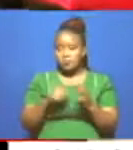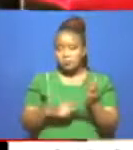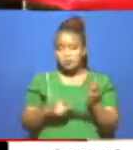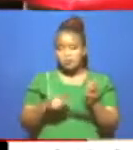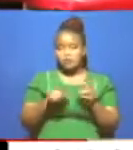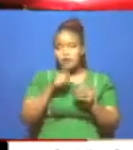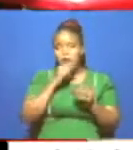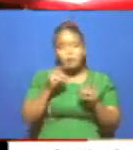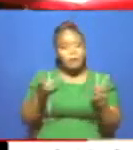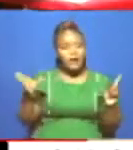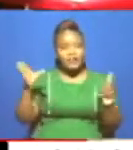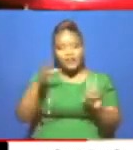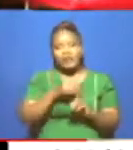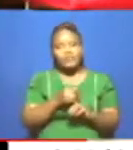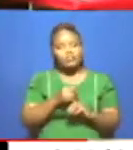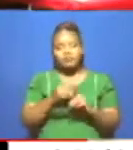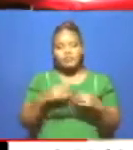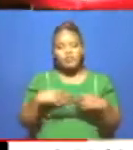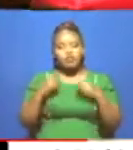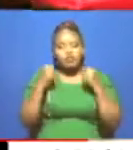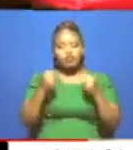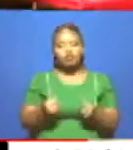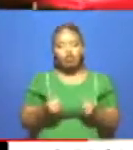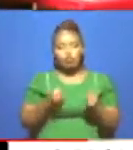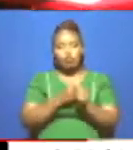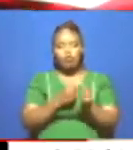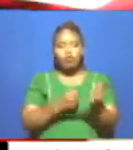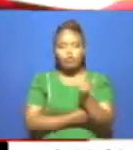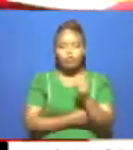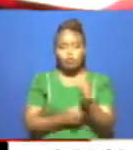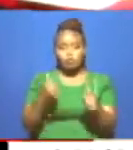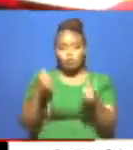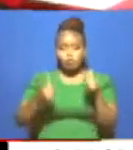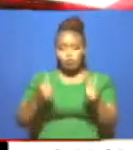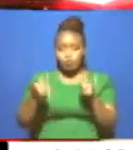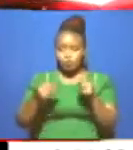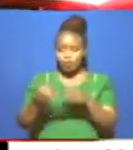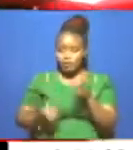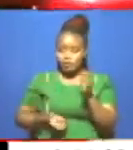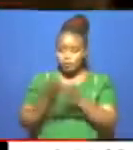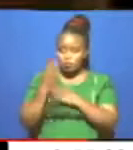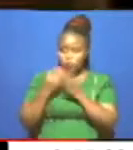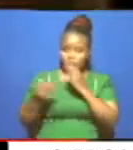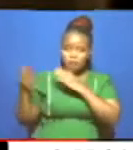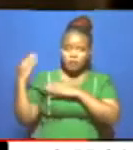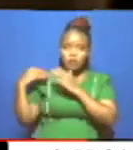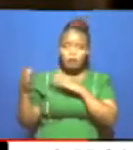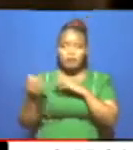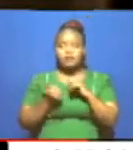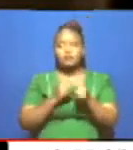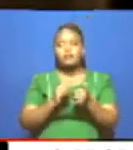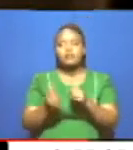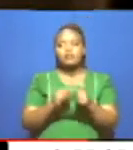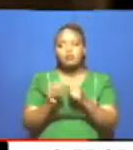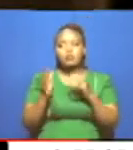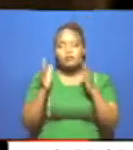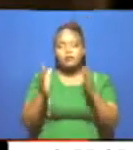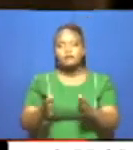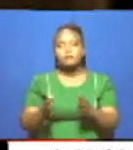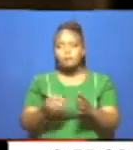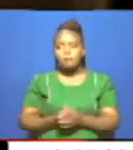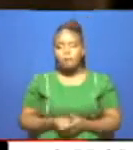achievements rested on the strong foundations that were established by past sporting legends. Tari, as is affectionately